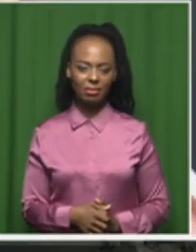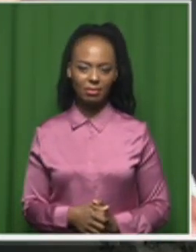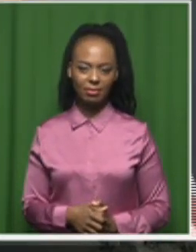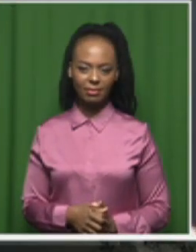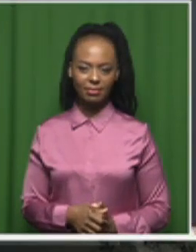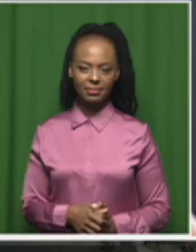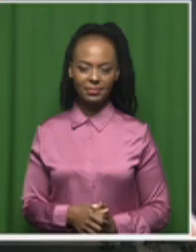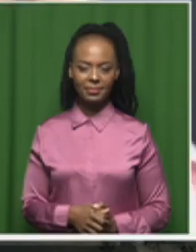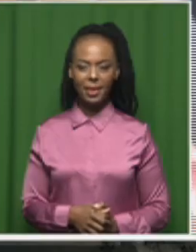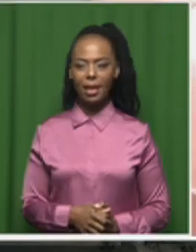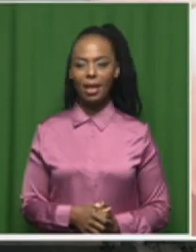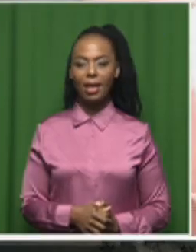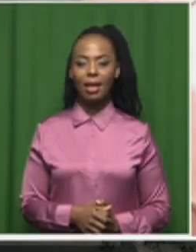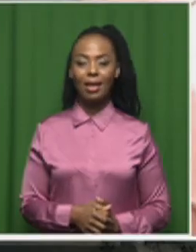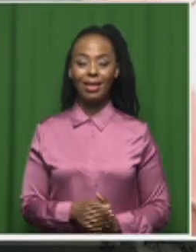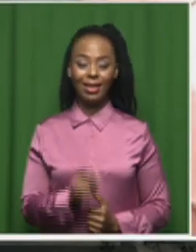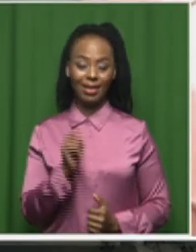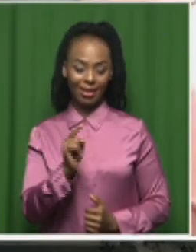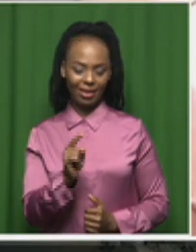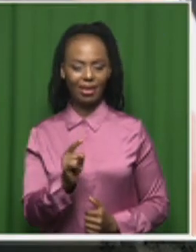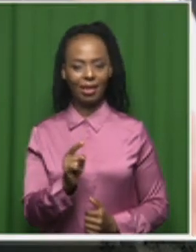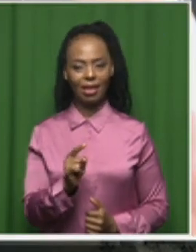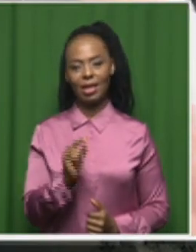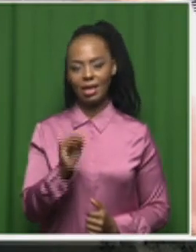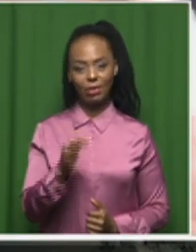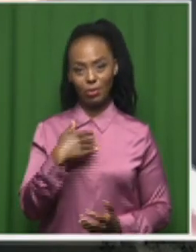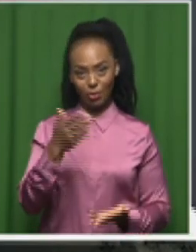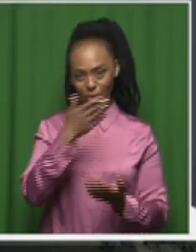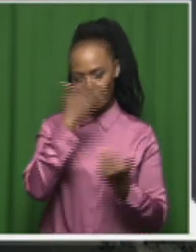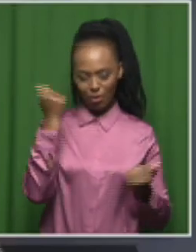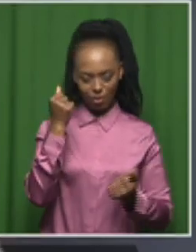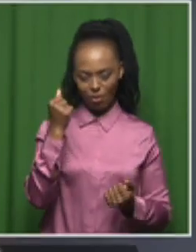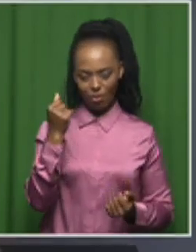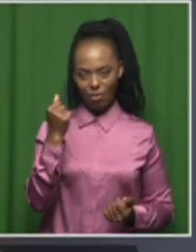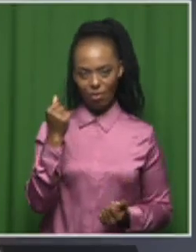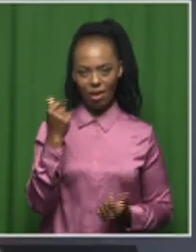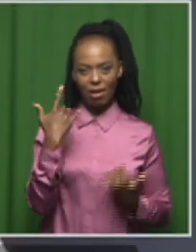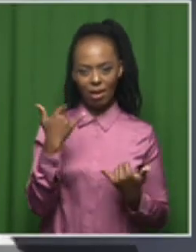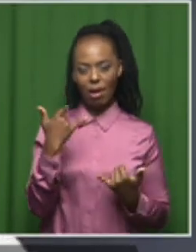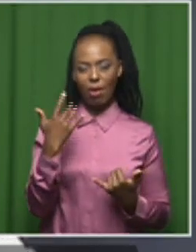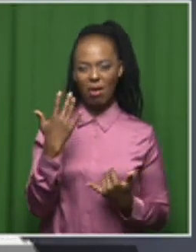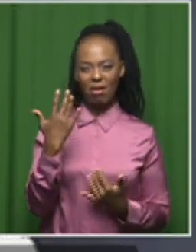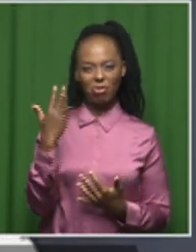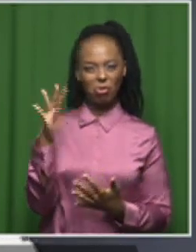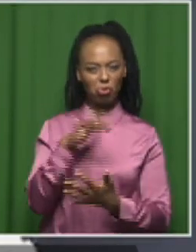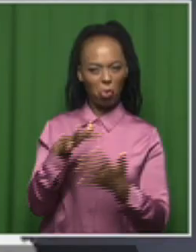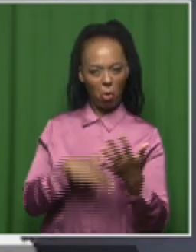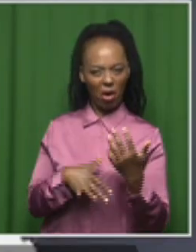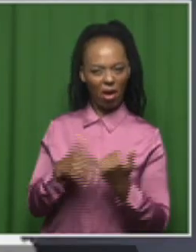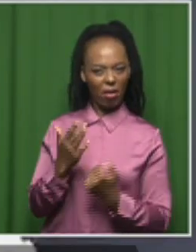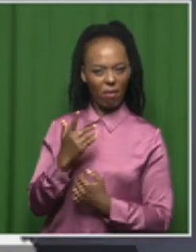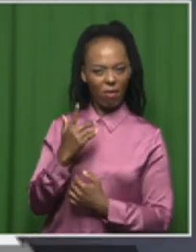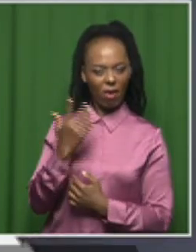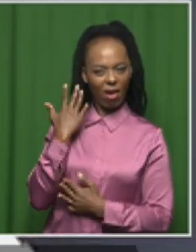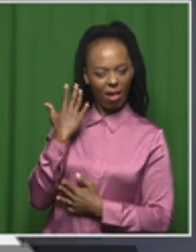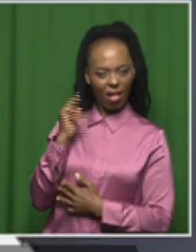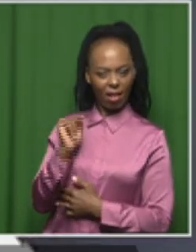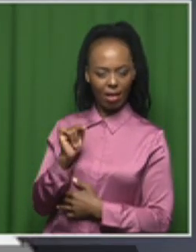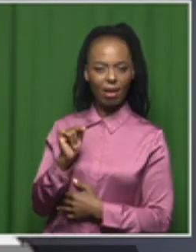Well, so Puss in Boots, if people don't know about this age-old fairy tale, is about